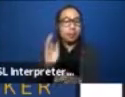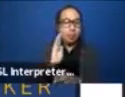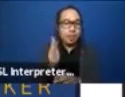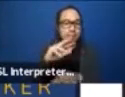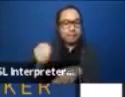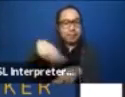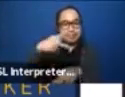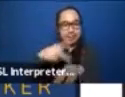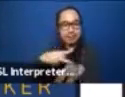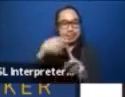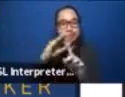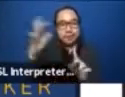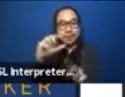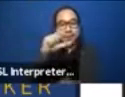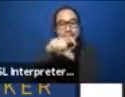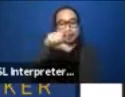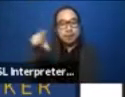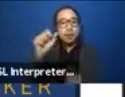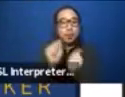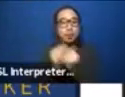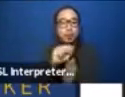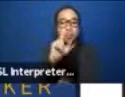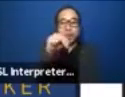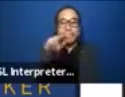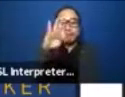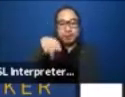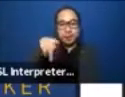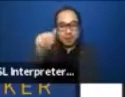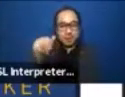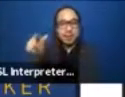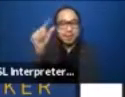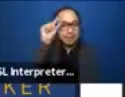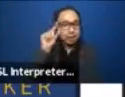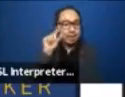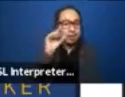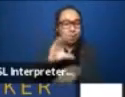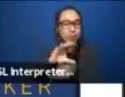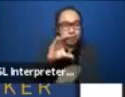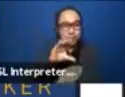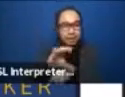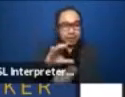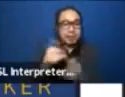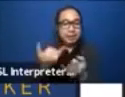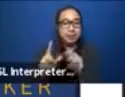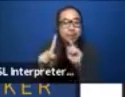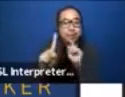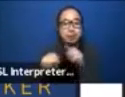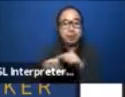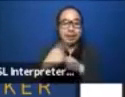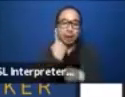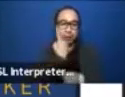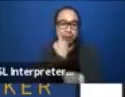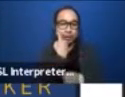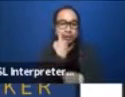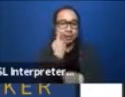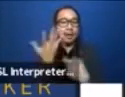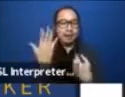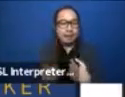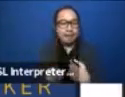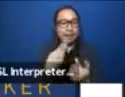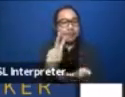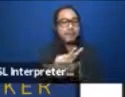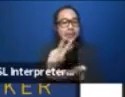and Nepal with UNFPA and as a gender consultant for ATB. She was born and raised in Nepal, and she holds a master's degree